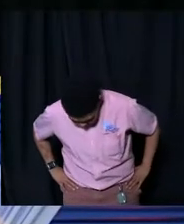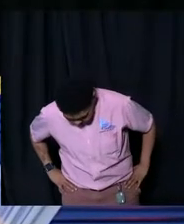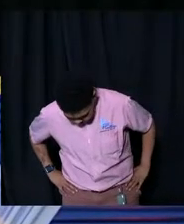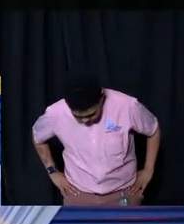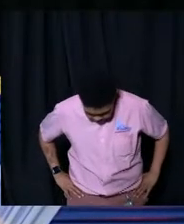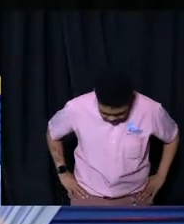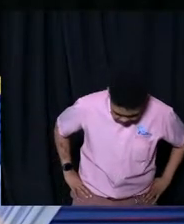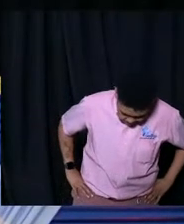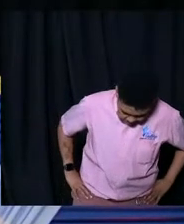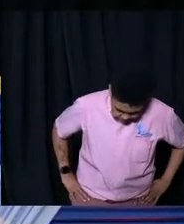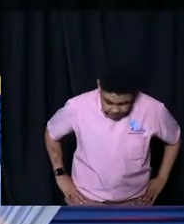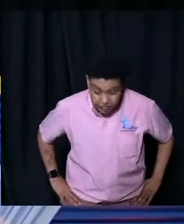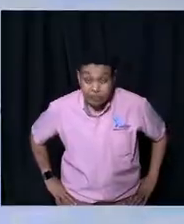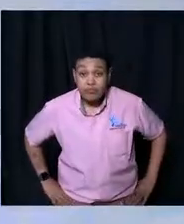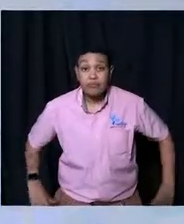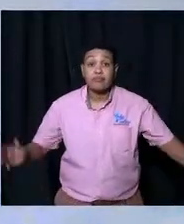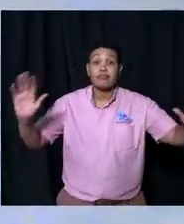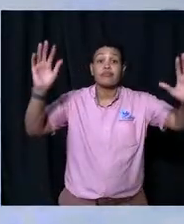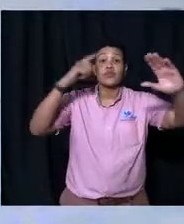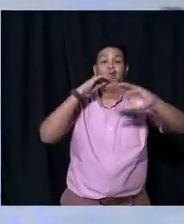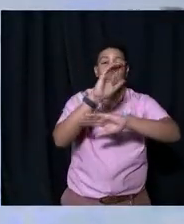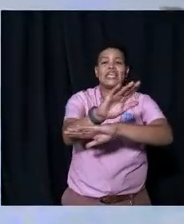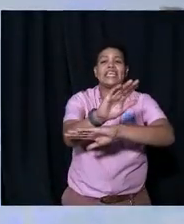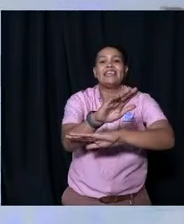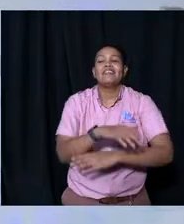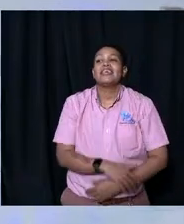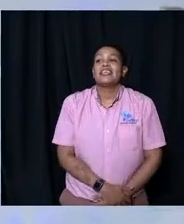Good morning, everyone.